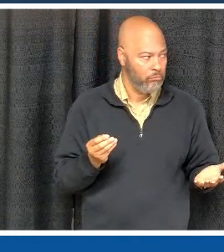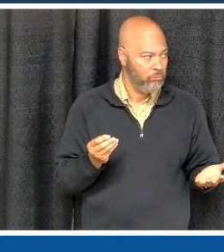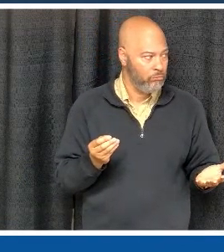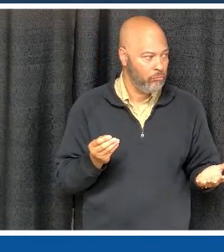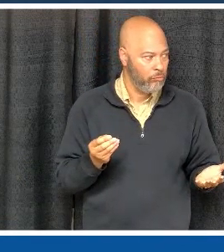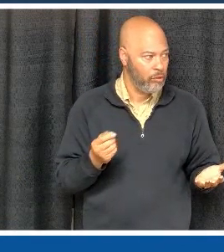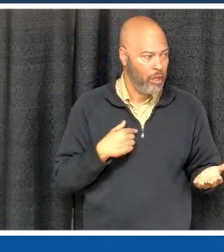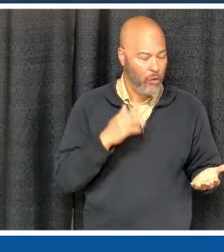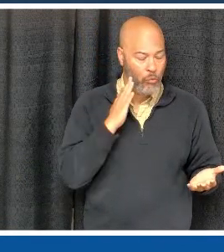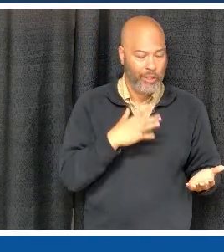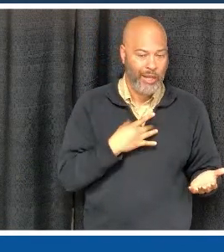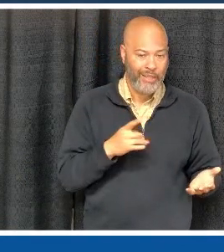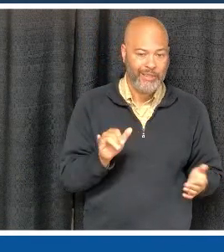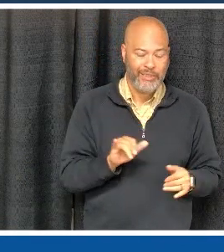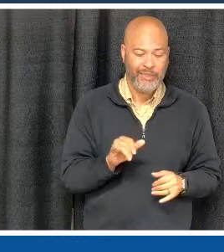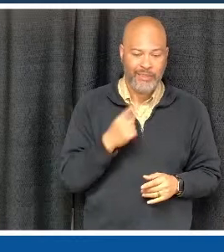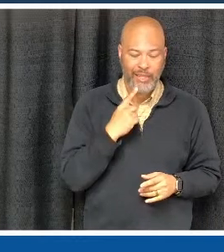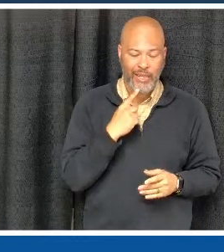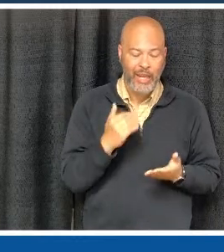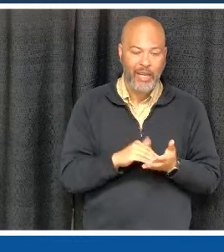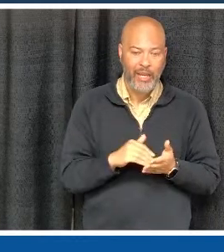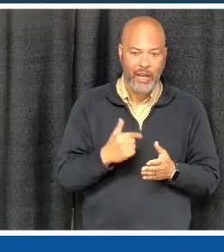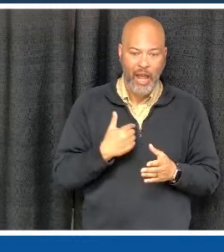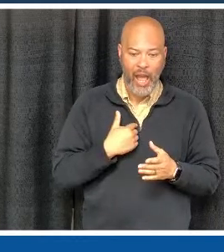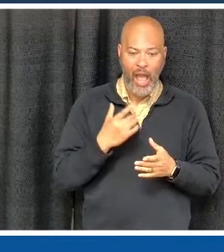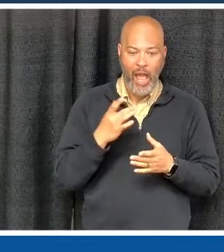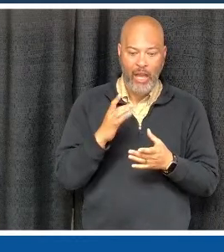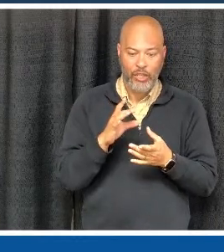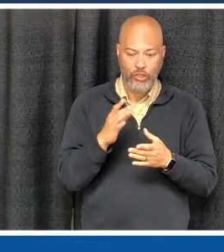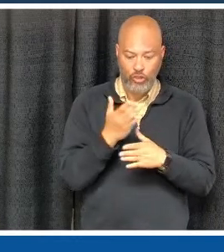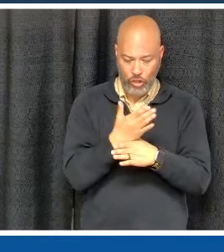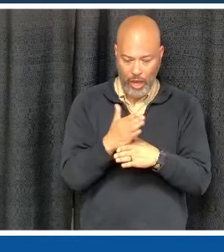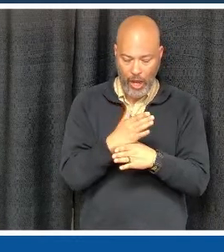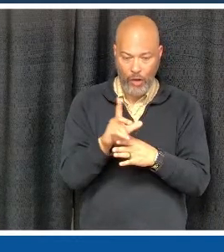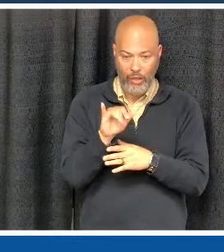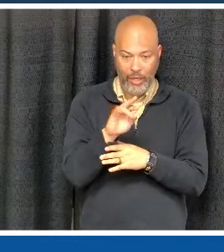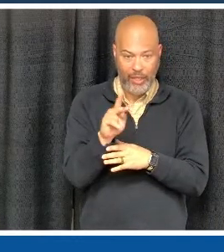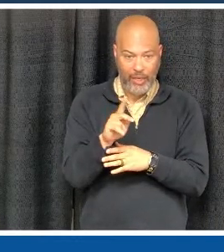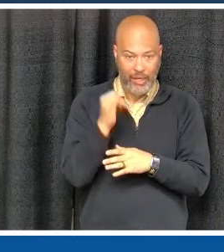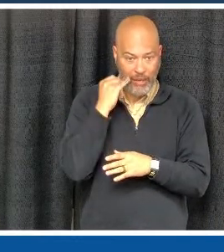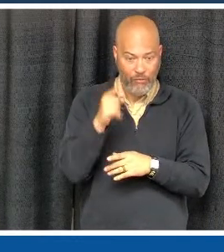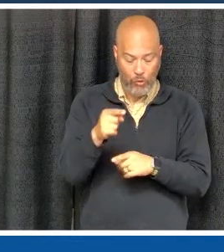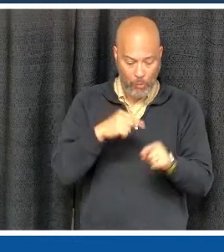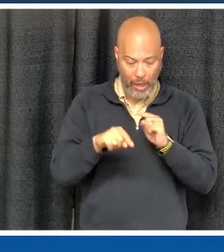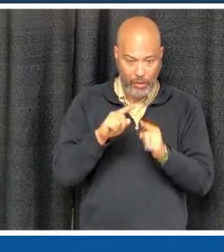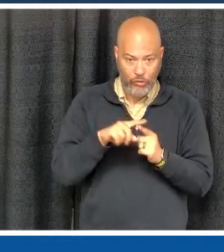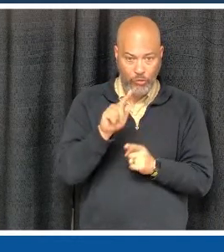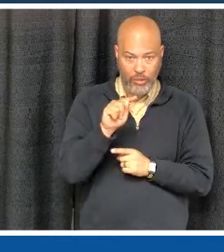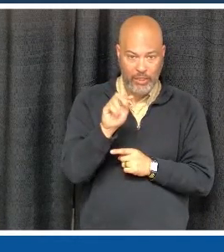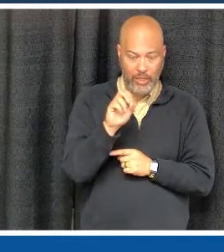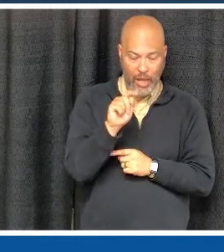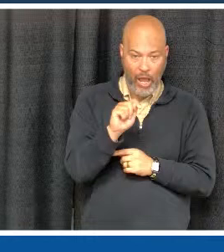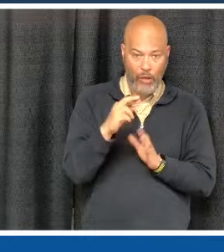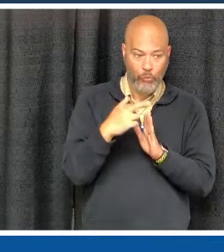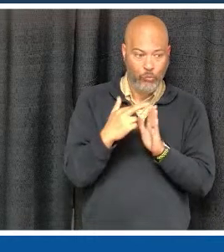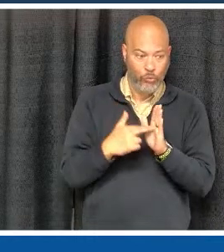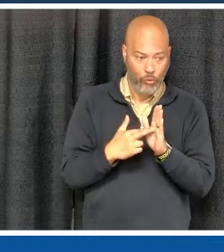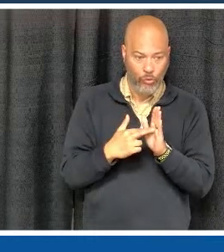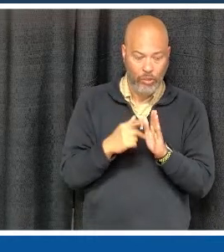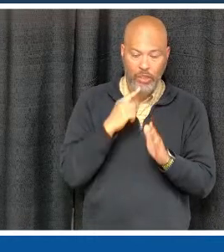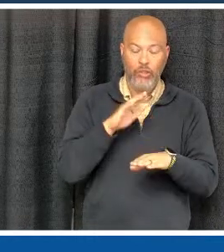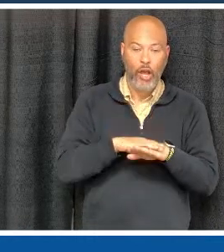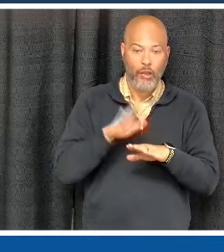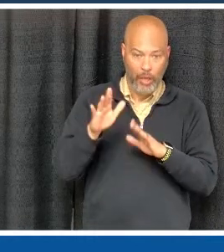I would like to say again, I shared the link on the document. If you go back to TDOT's regulation, it is on